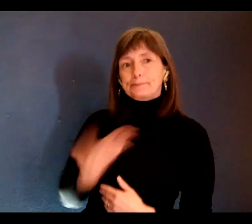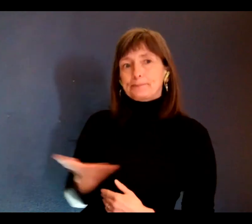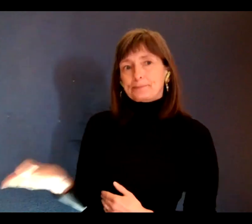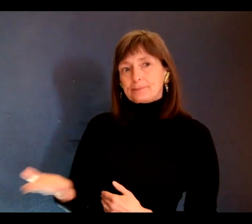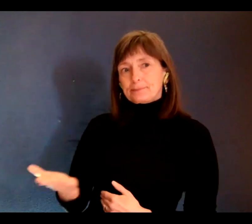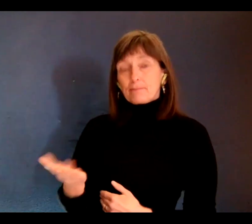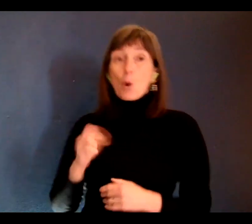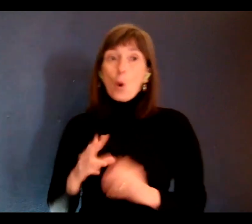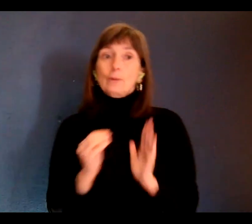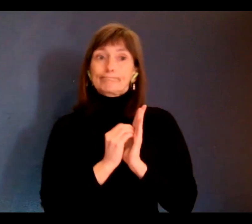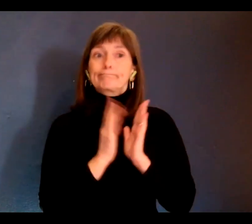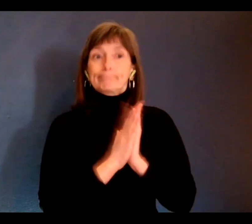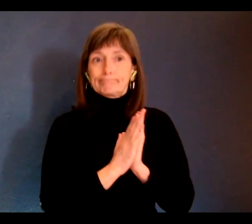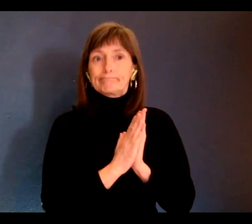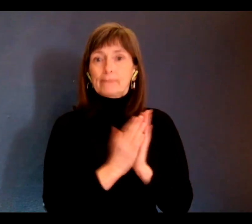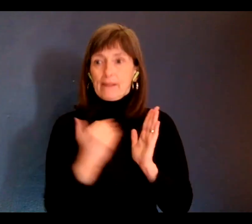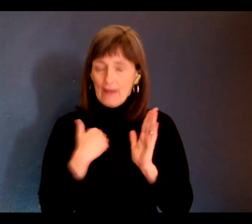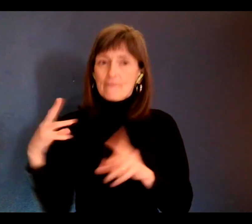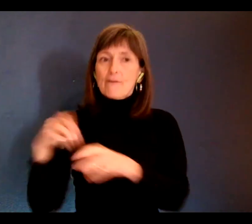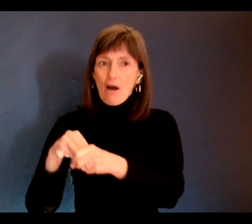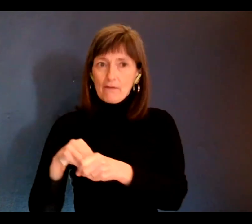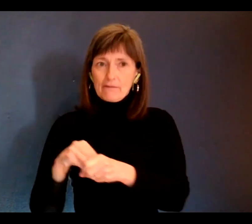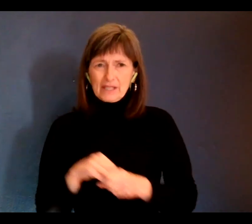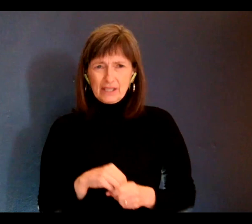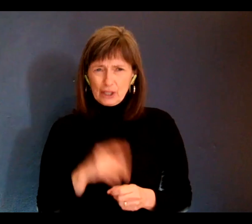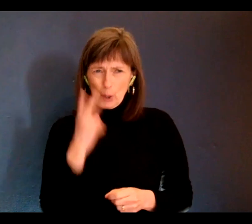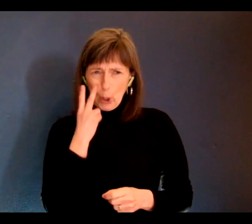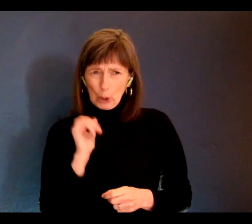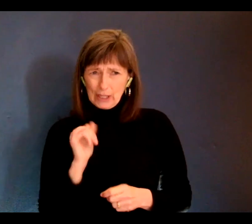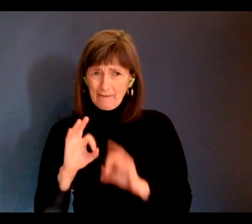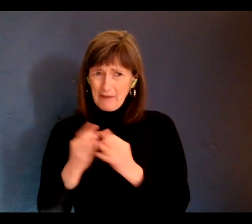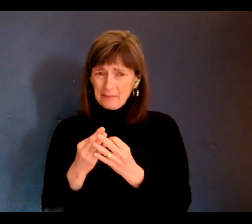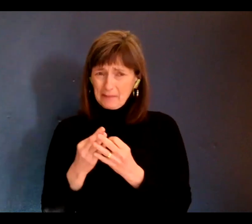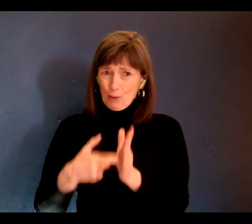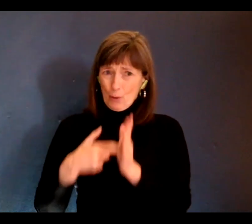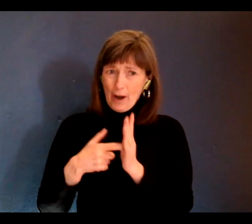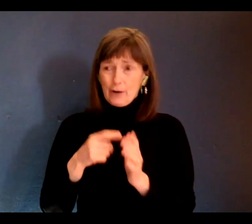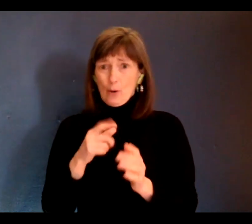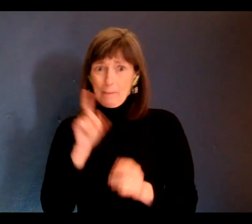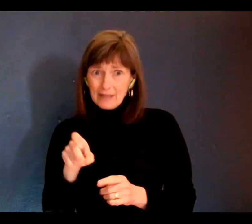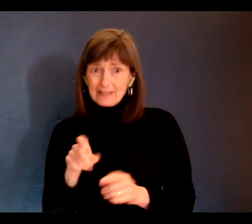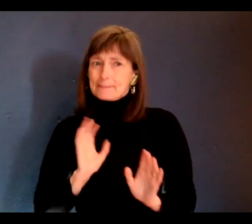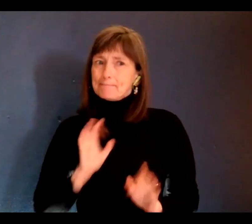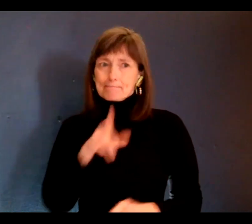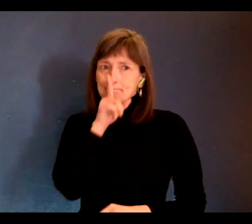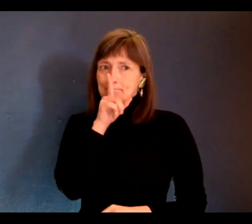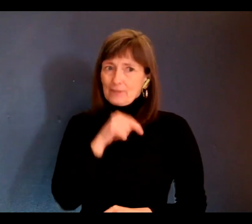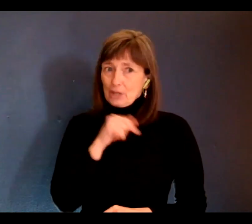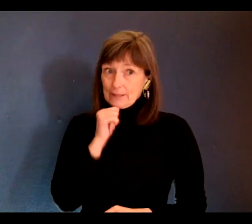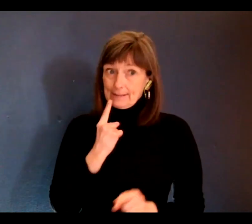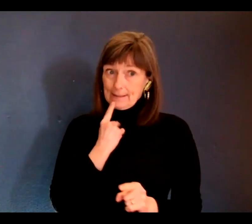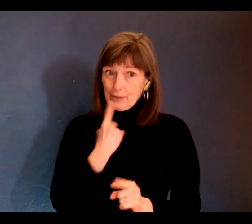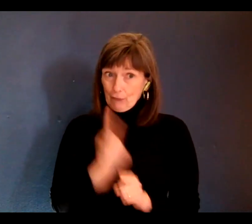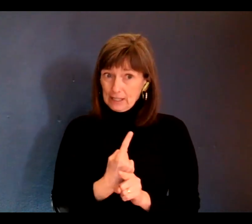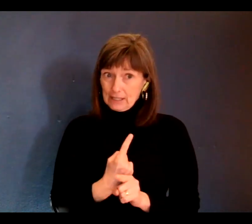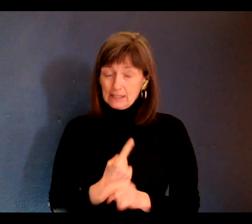it's more of a courtesy, not always practiced. So I guess family involvement is the question. Yeah, a lot of it, again, coming at the